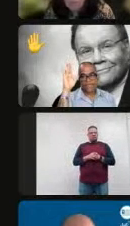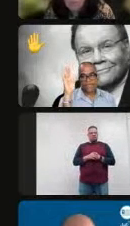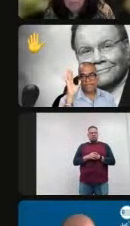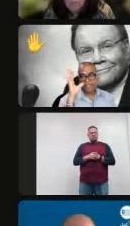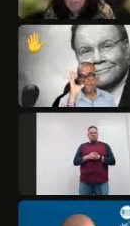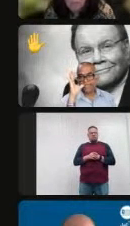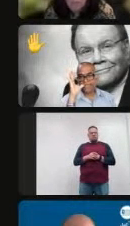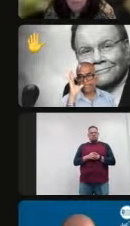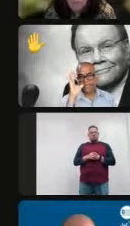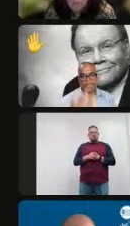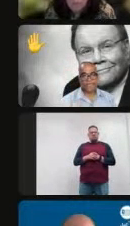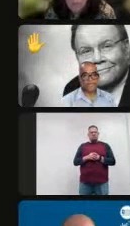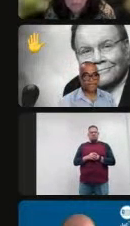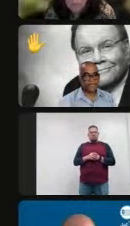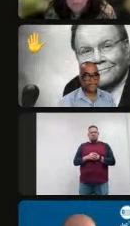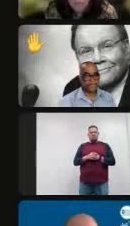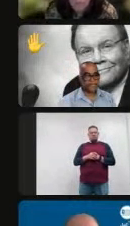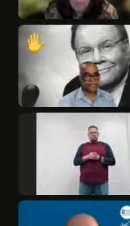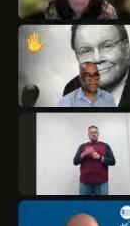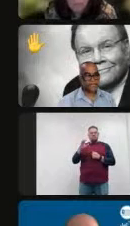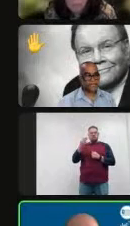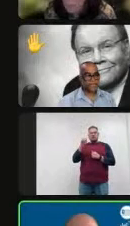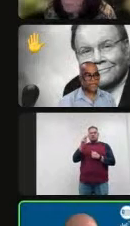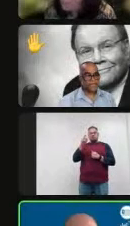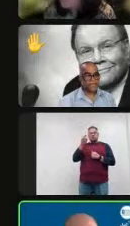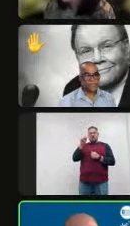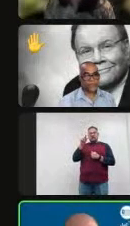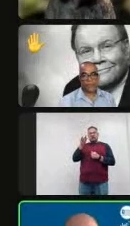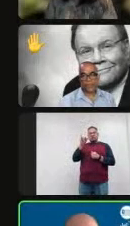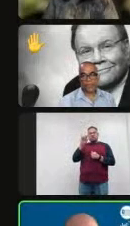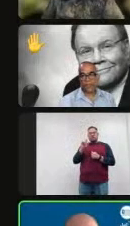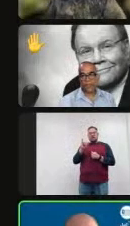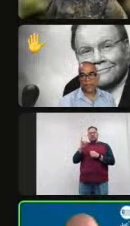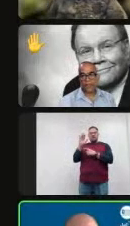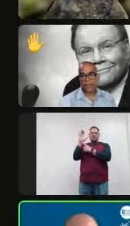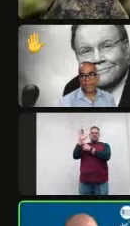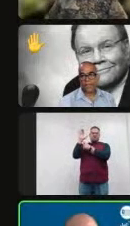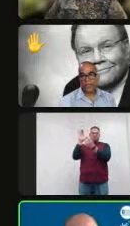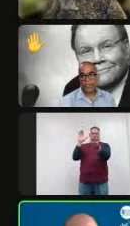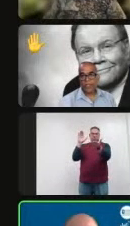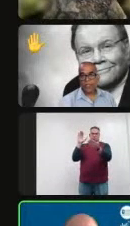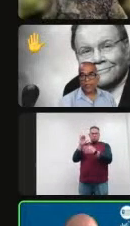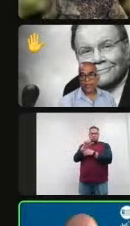Vincent, Director Chandigiri has his hand up. Yeah, thank you. Yeah, go Satya.